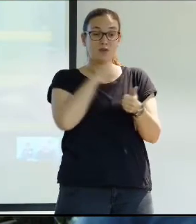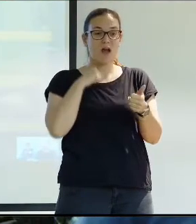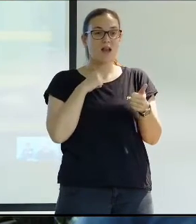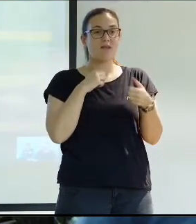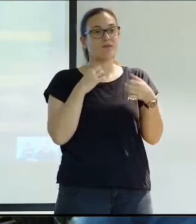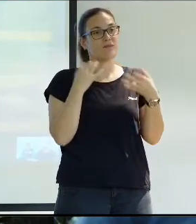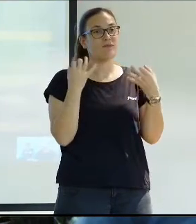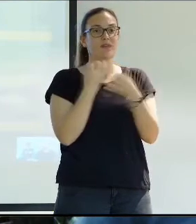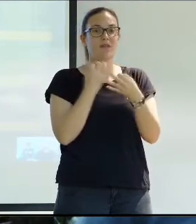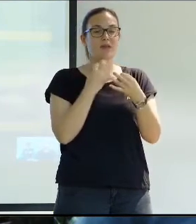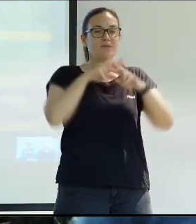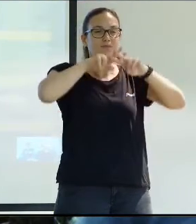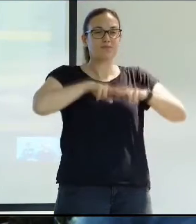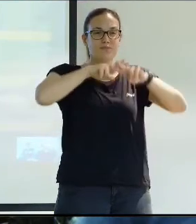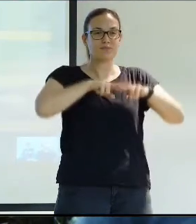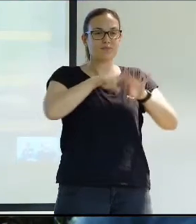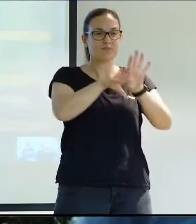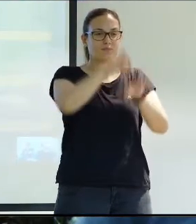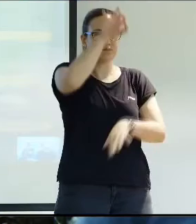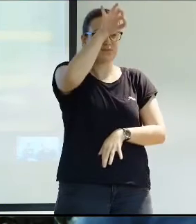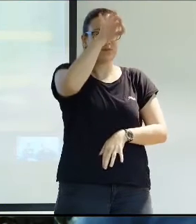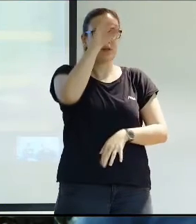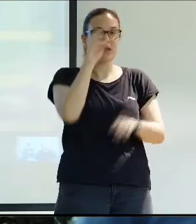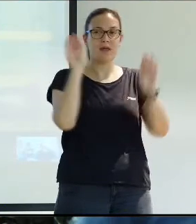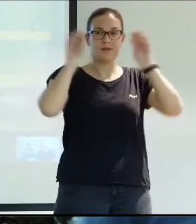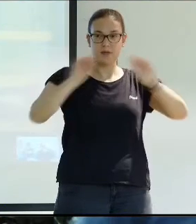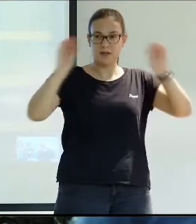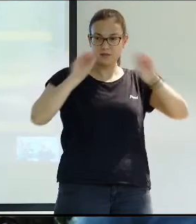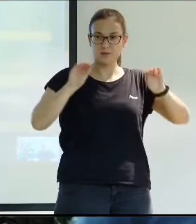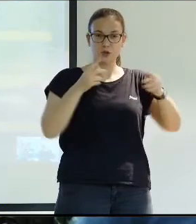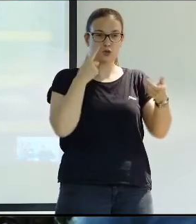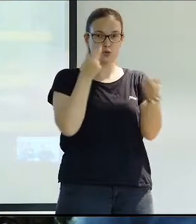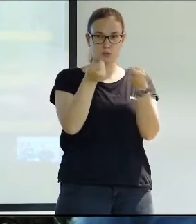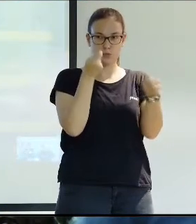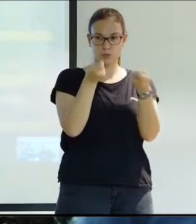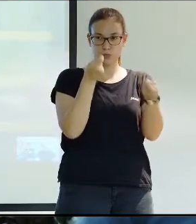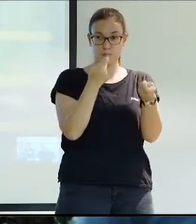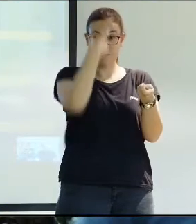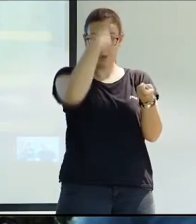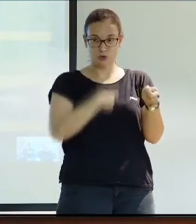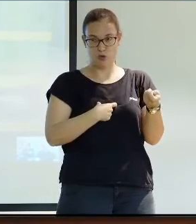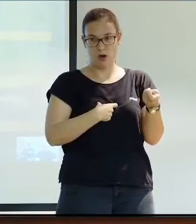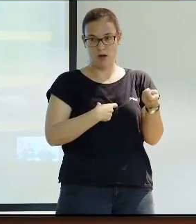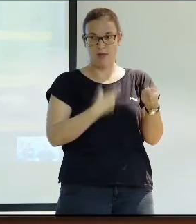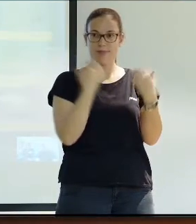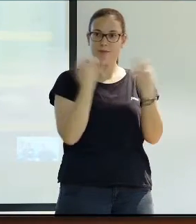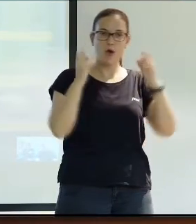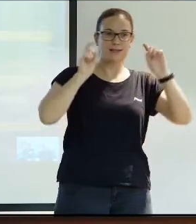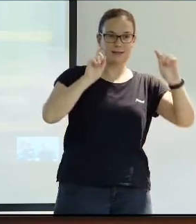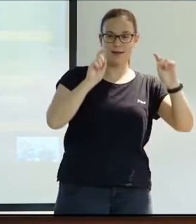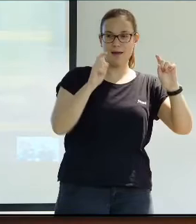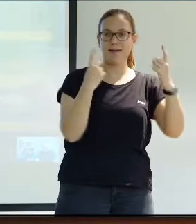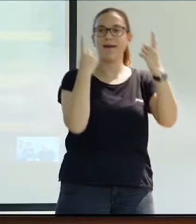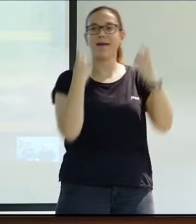recruited, trained, supervised, and managed by the individual. So this is